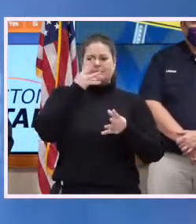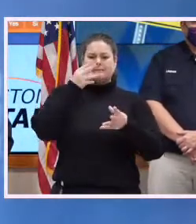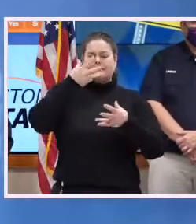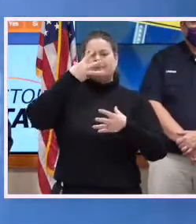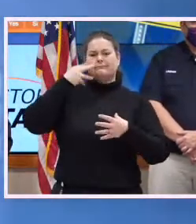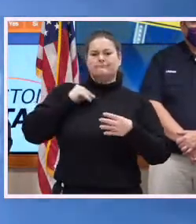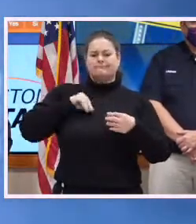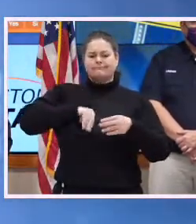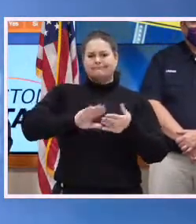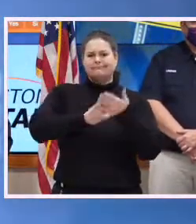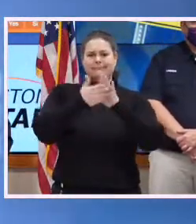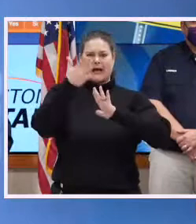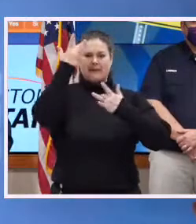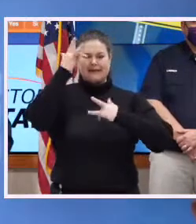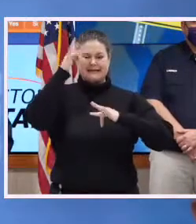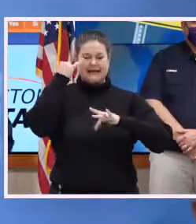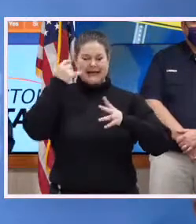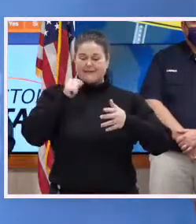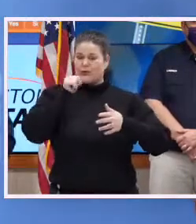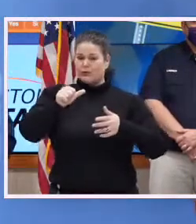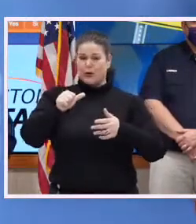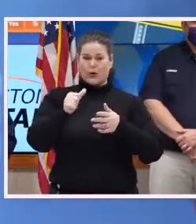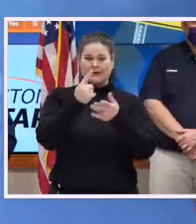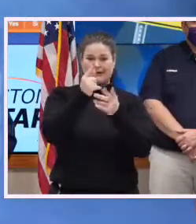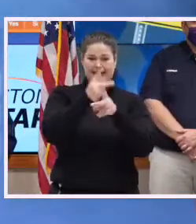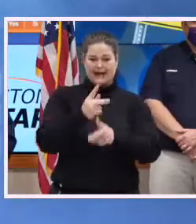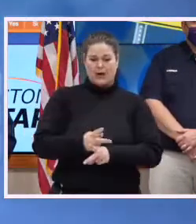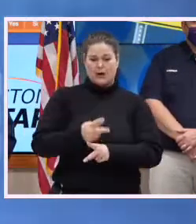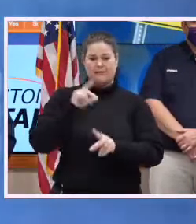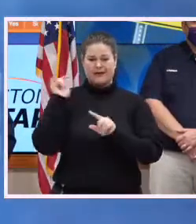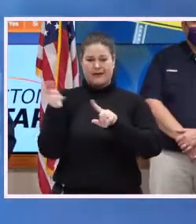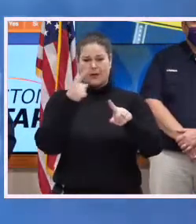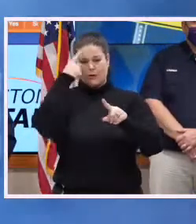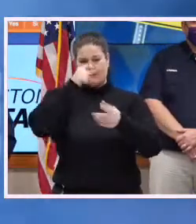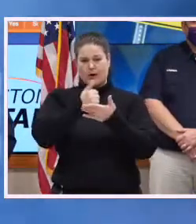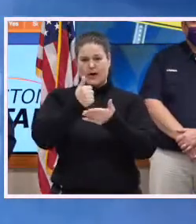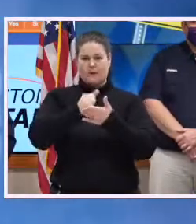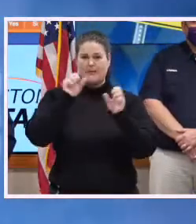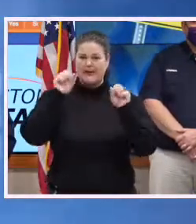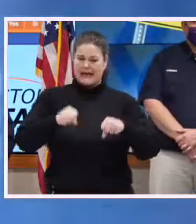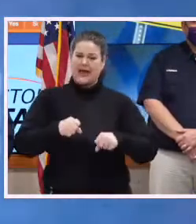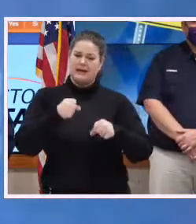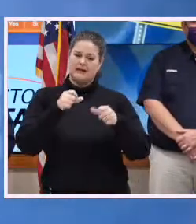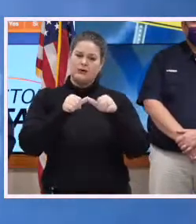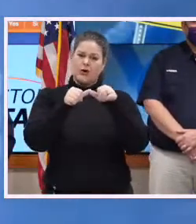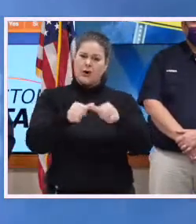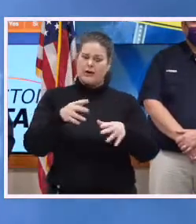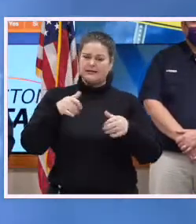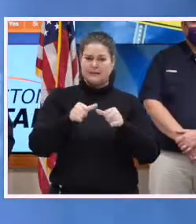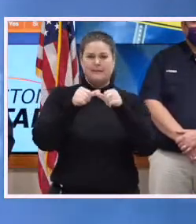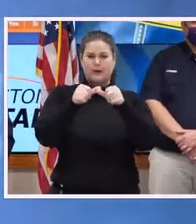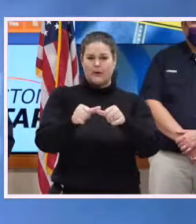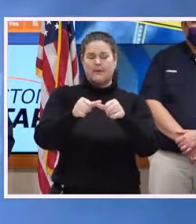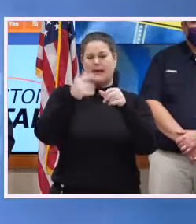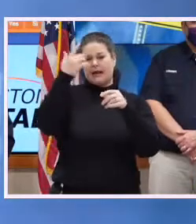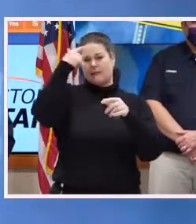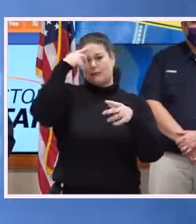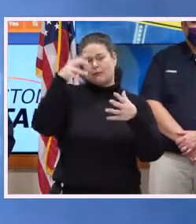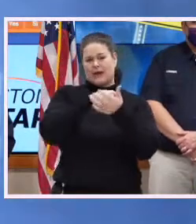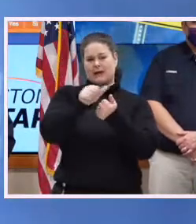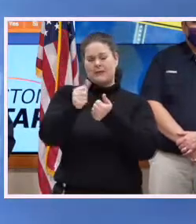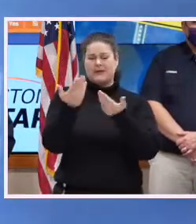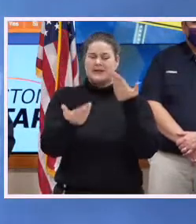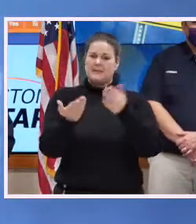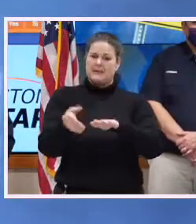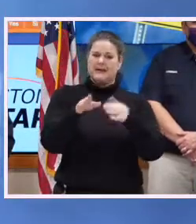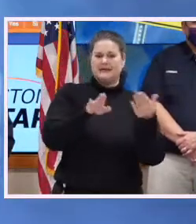untreated, carbon monoxide deprives your body of oxygen and can result in permanent brain damage and even death. Symptoms are usually just a